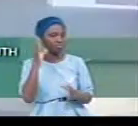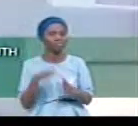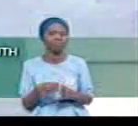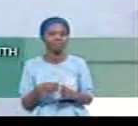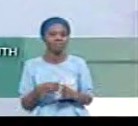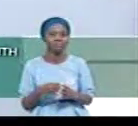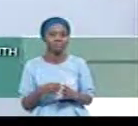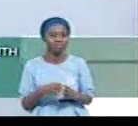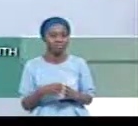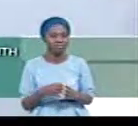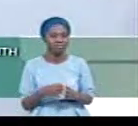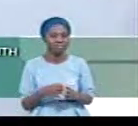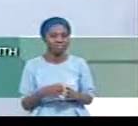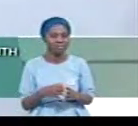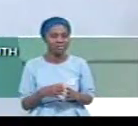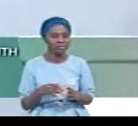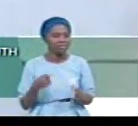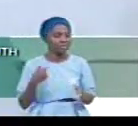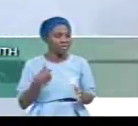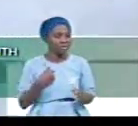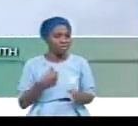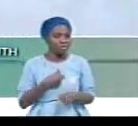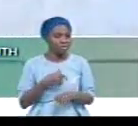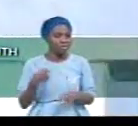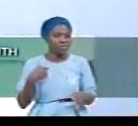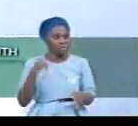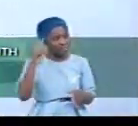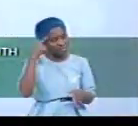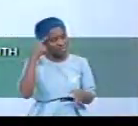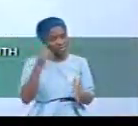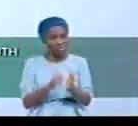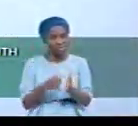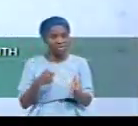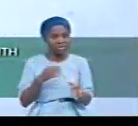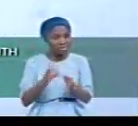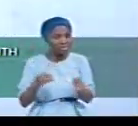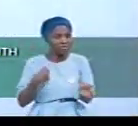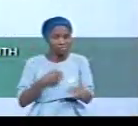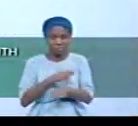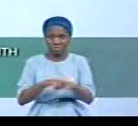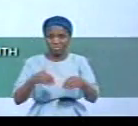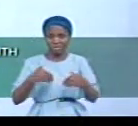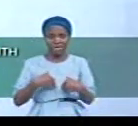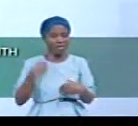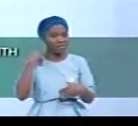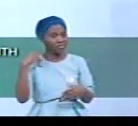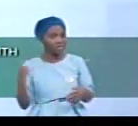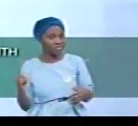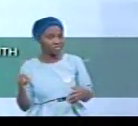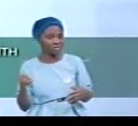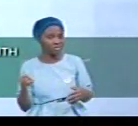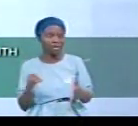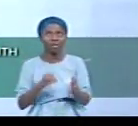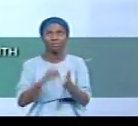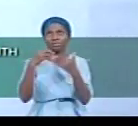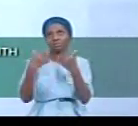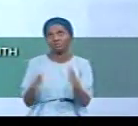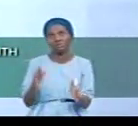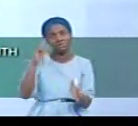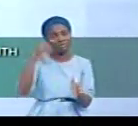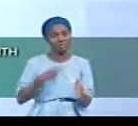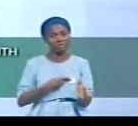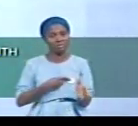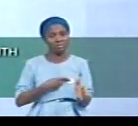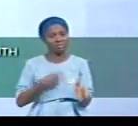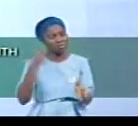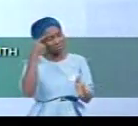it's finished for us. We think if we don't have financiers who can support us financially, we